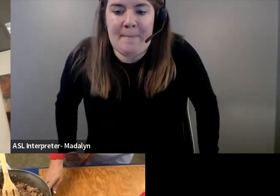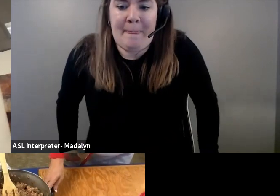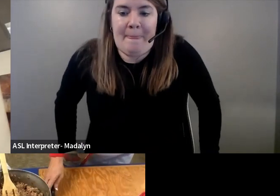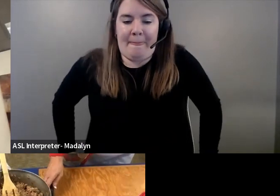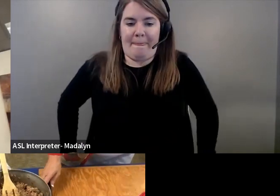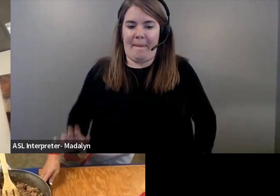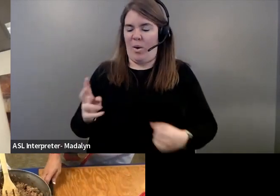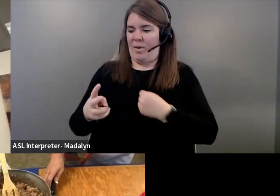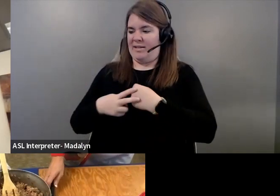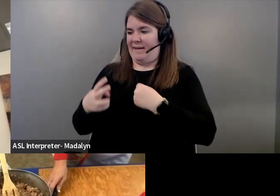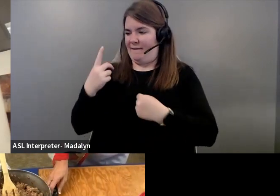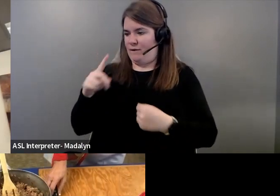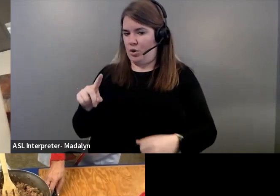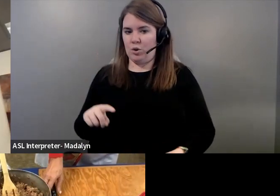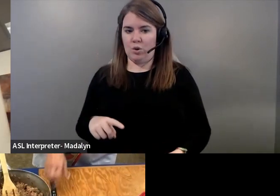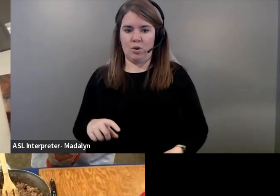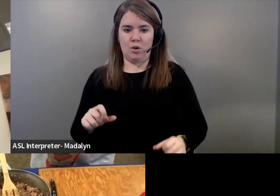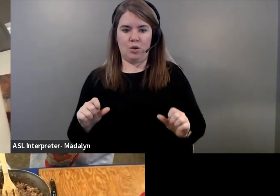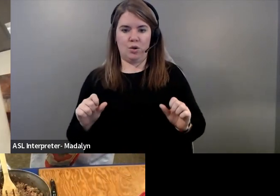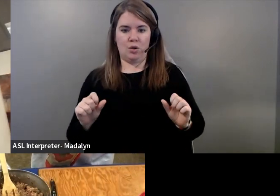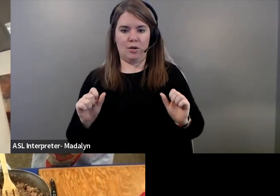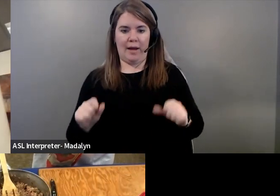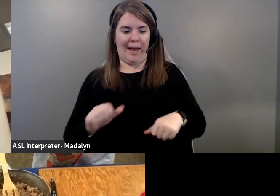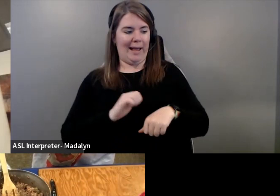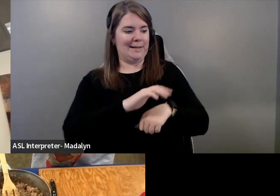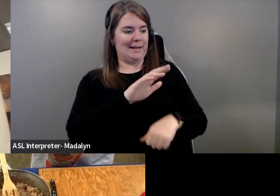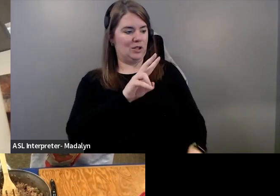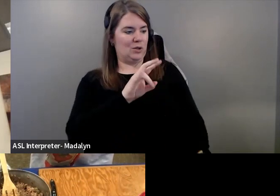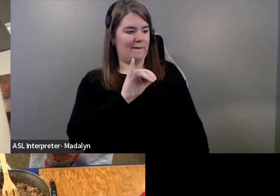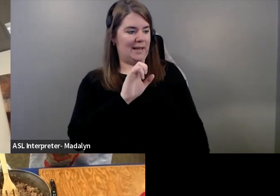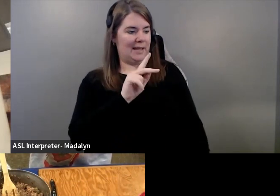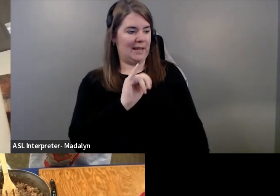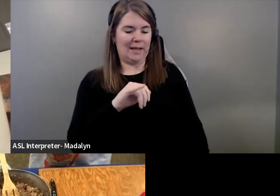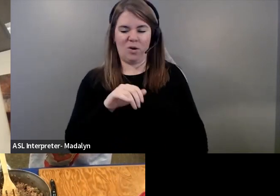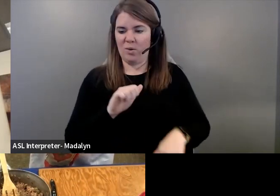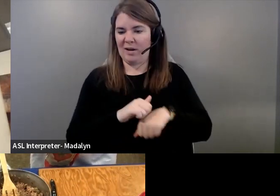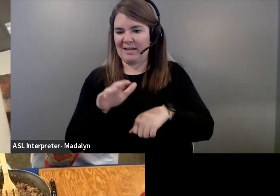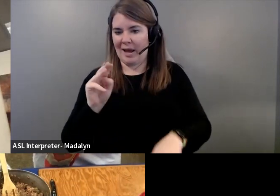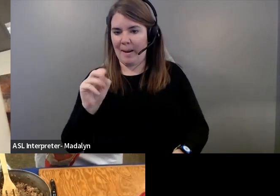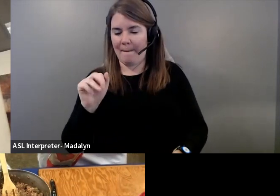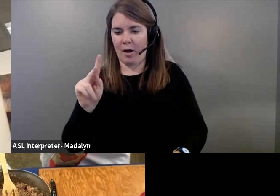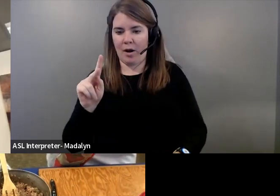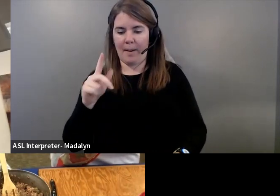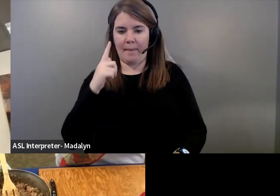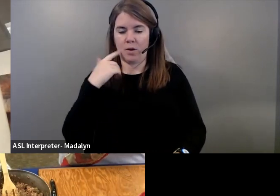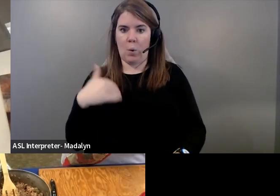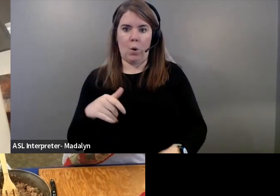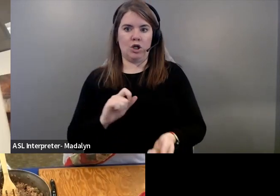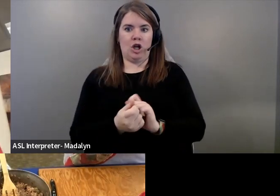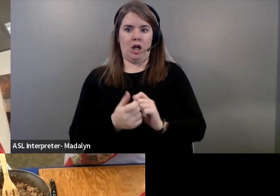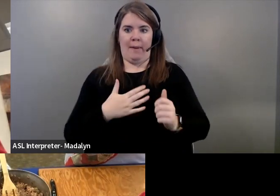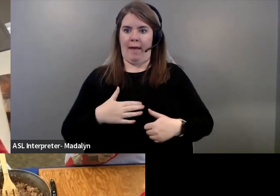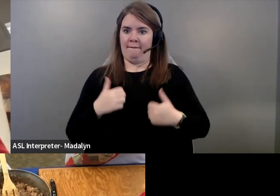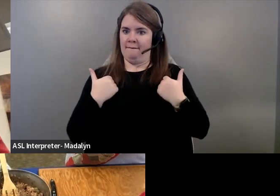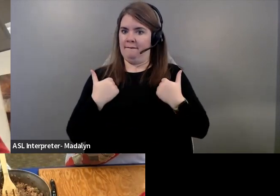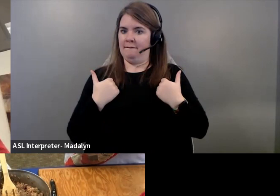it for you, or like I said, I can send it to Vicky or Mark. Don't afford it to you because it changed my life. It did.